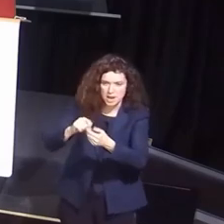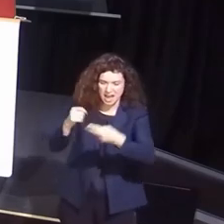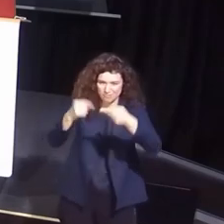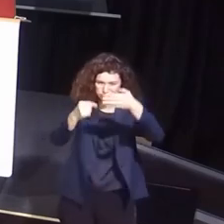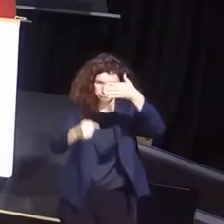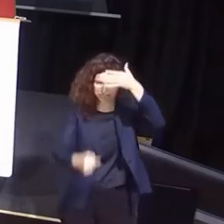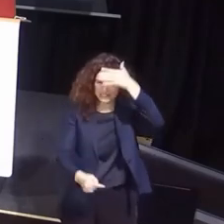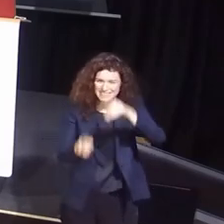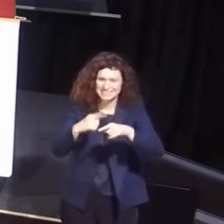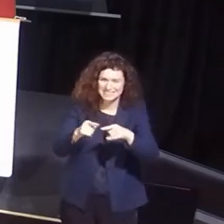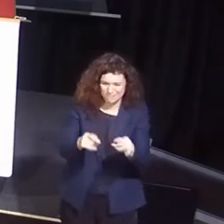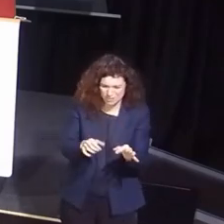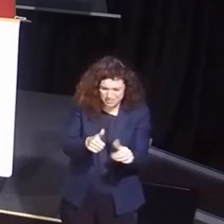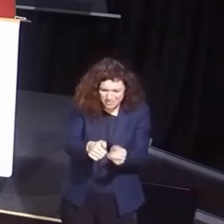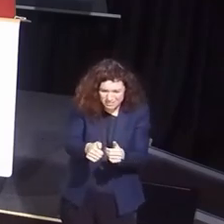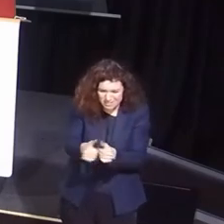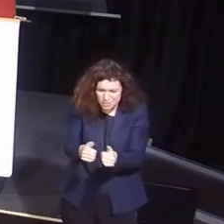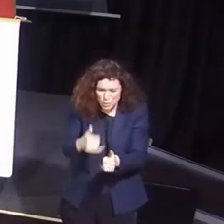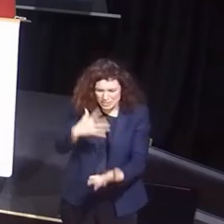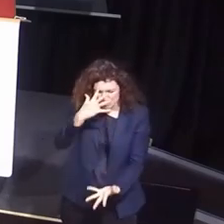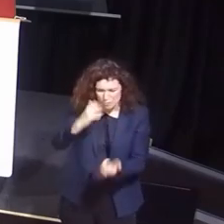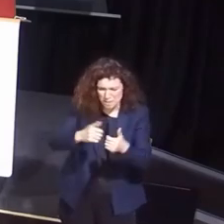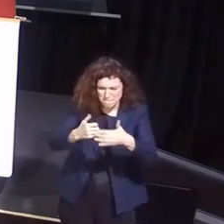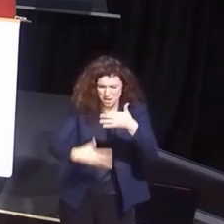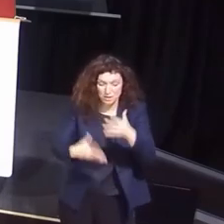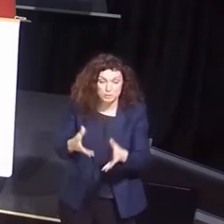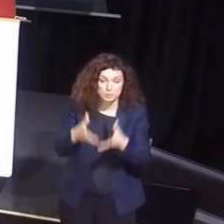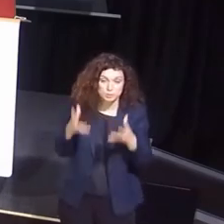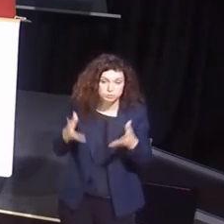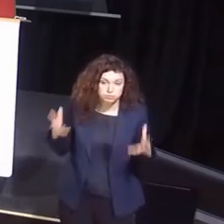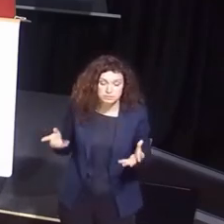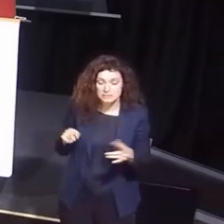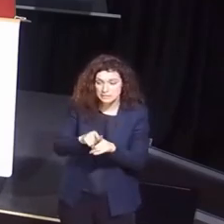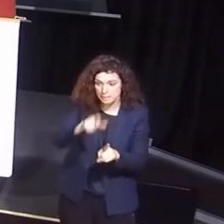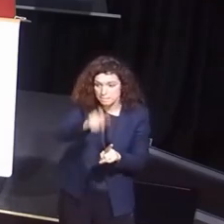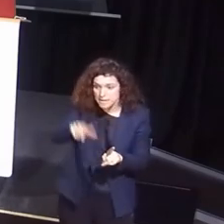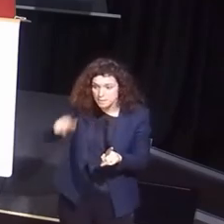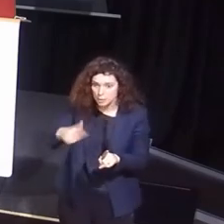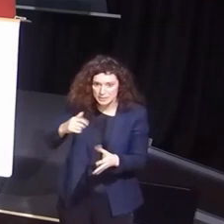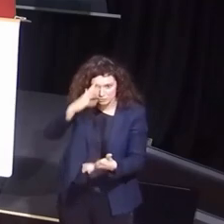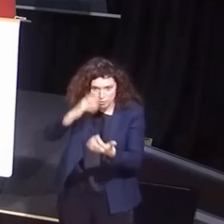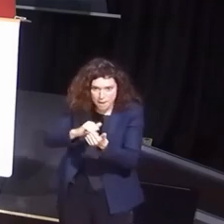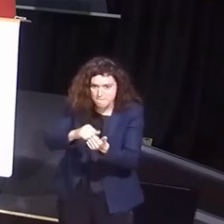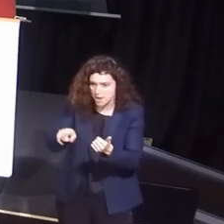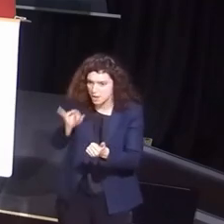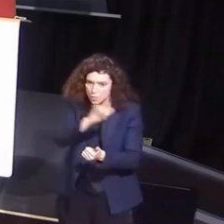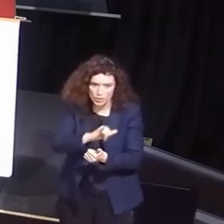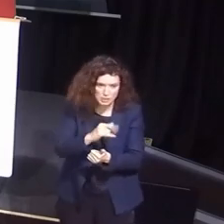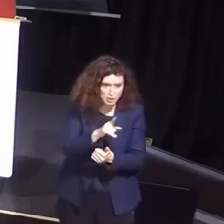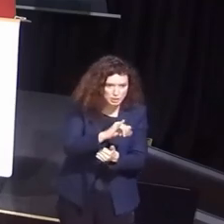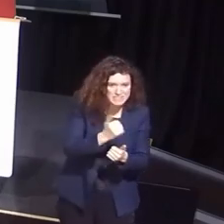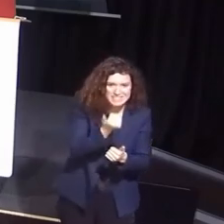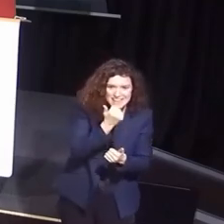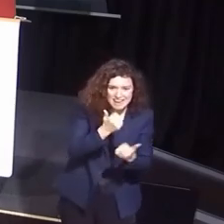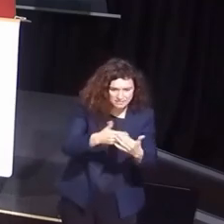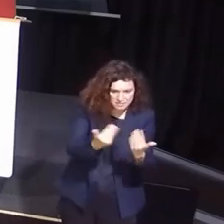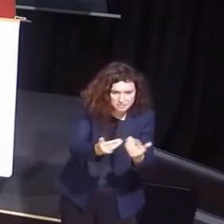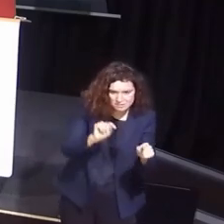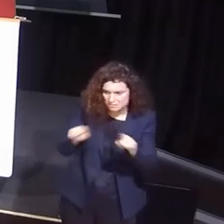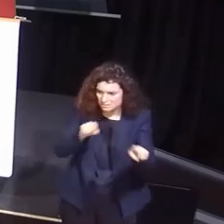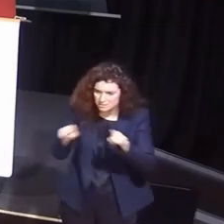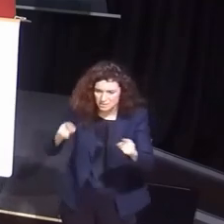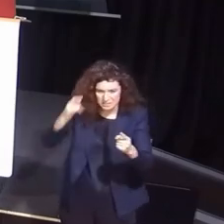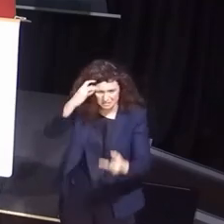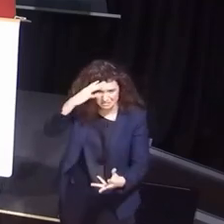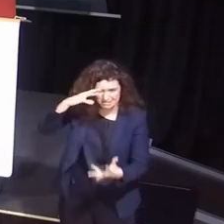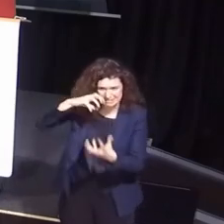cannot sort and is just full of overwhelming stuff, all the people you have to remember that's going to be here on this day and there on that day and there on the other day, and you have to remember what they look like, but they all look the same